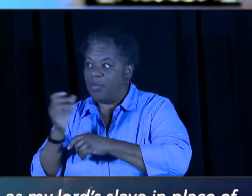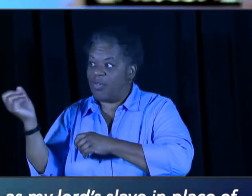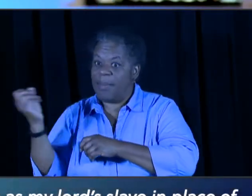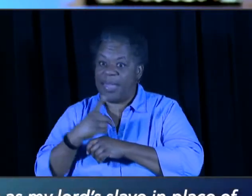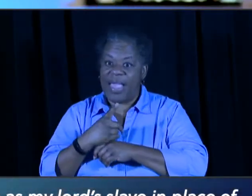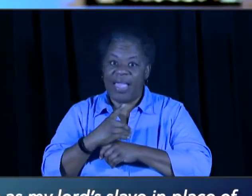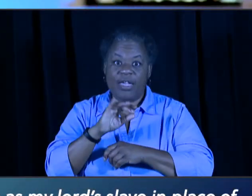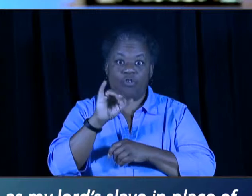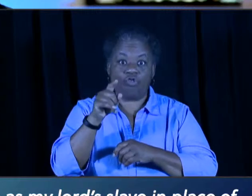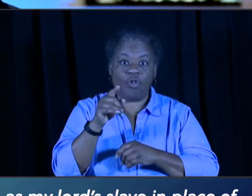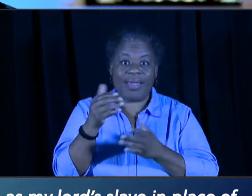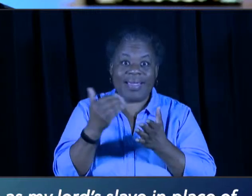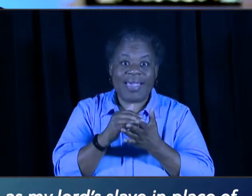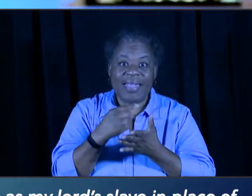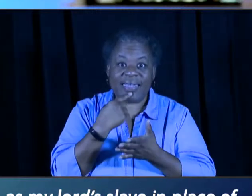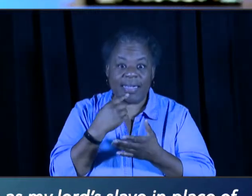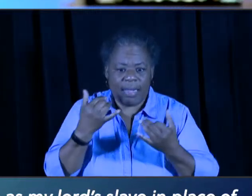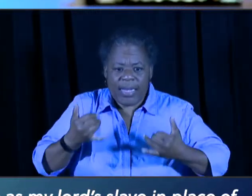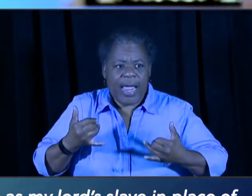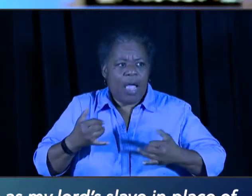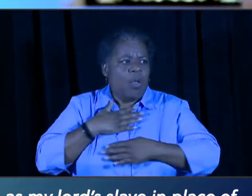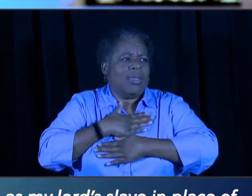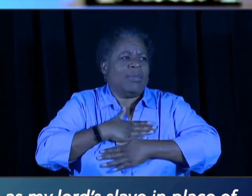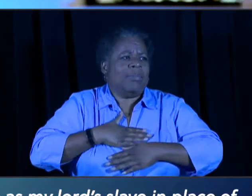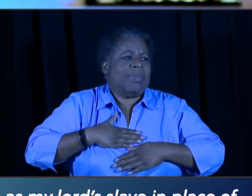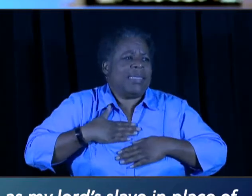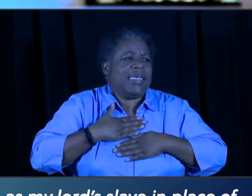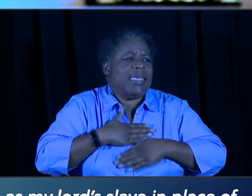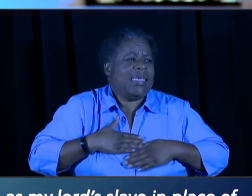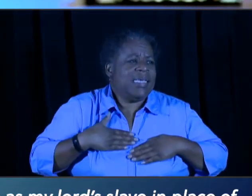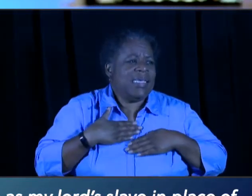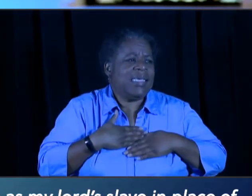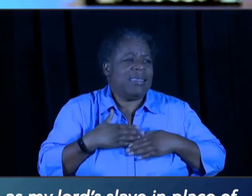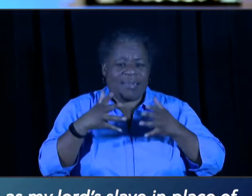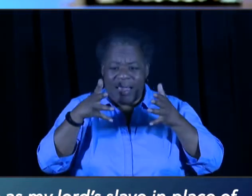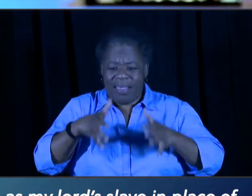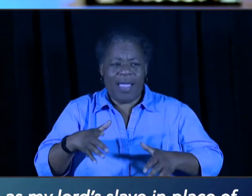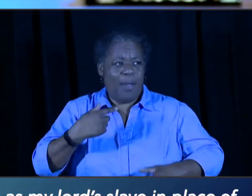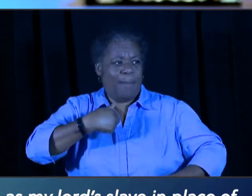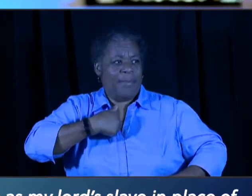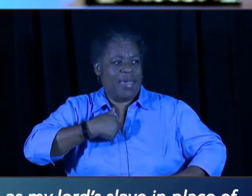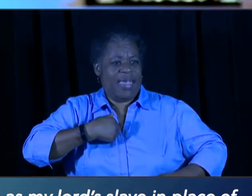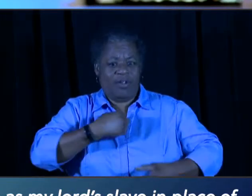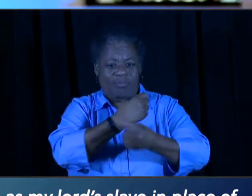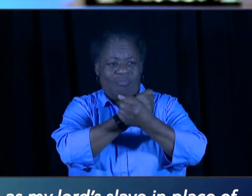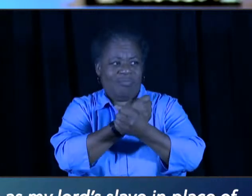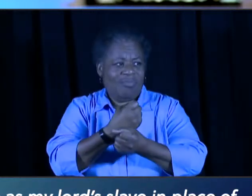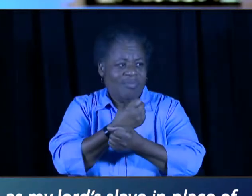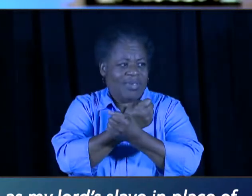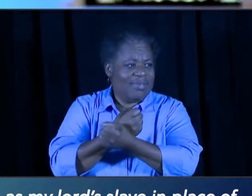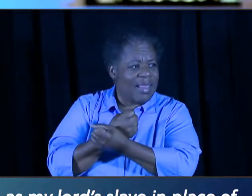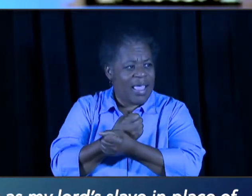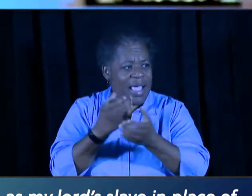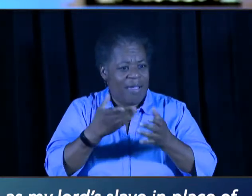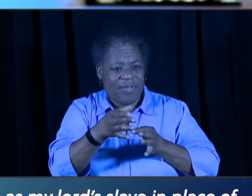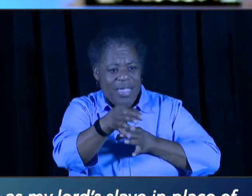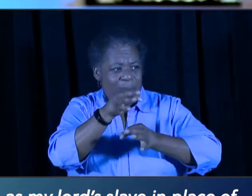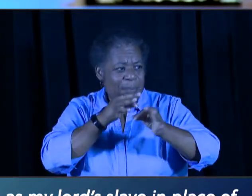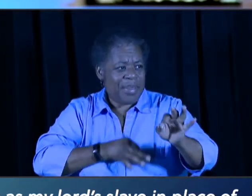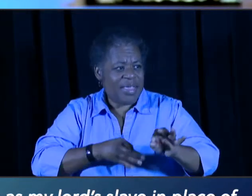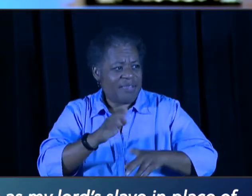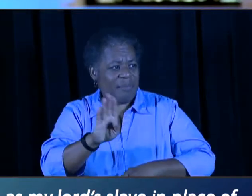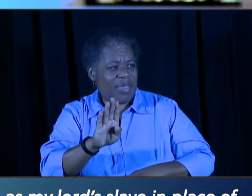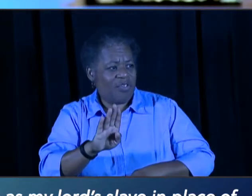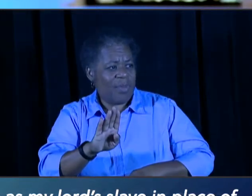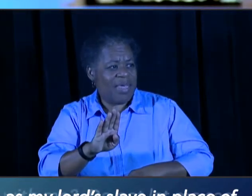and says, "Now then, please let your servant remain here as my Lord's slave in place of the boy, and let the boy return